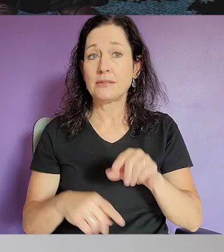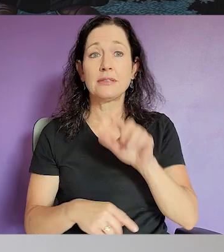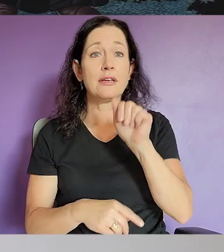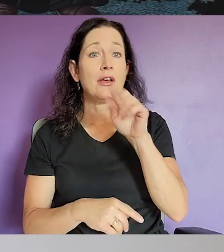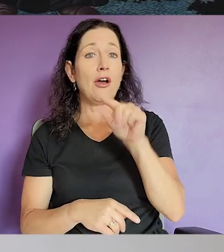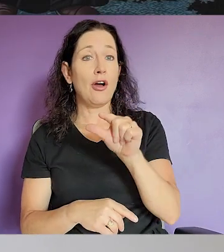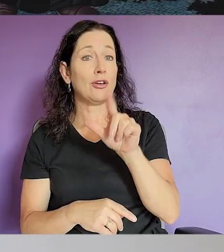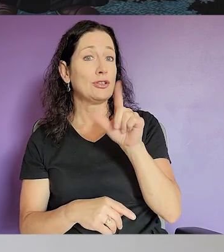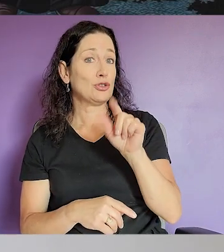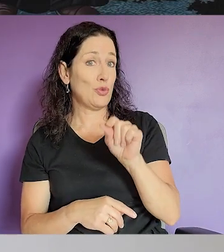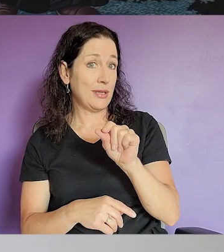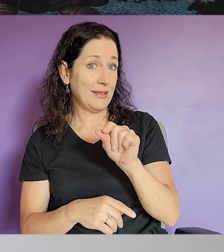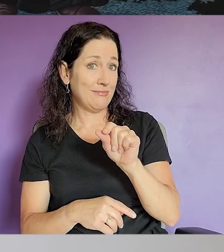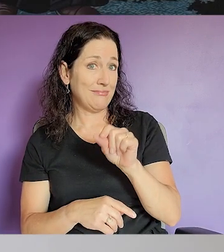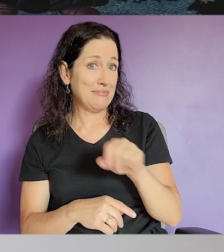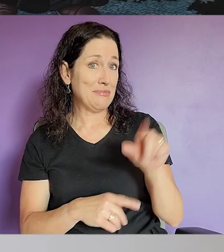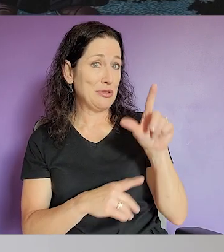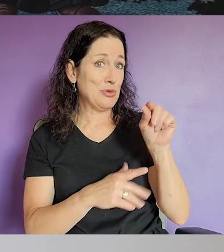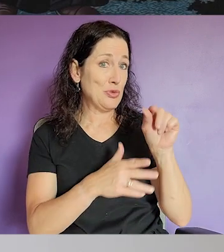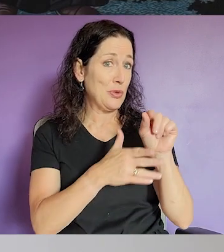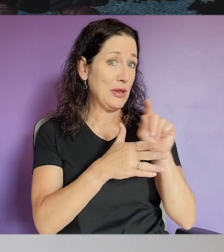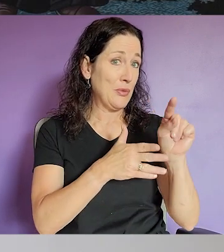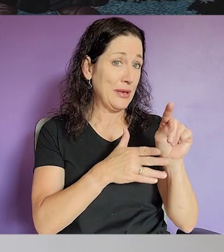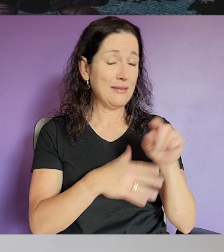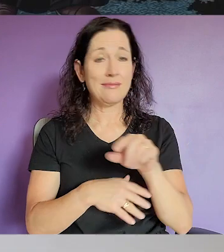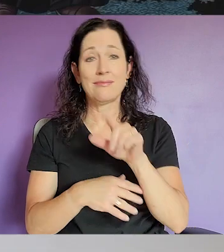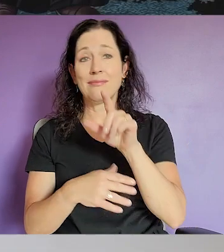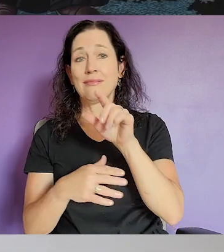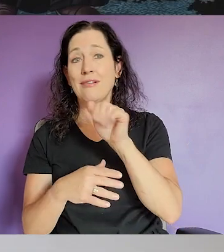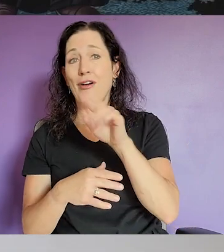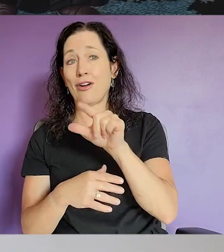August. That's a bit unusual,